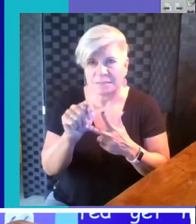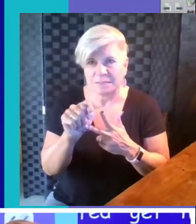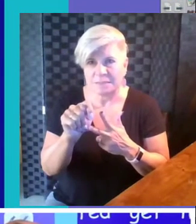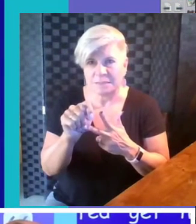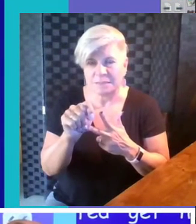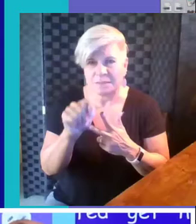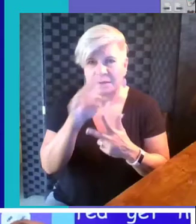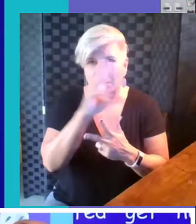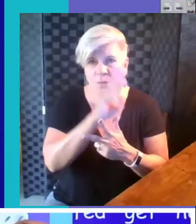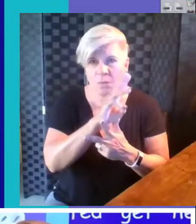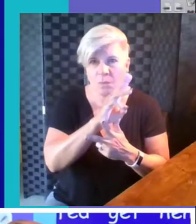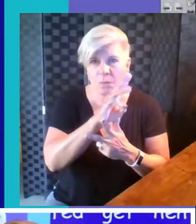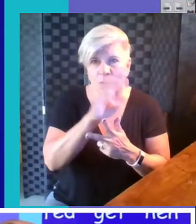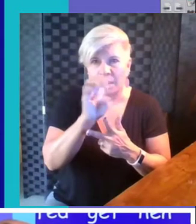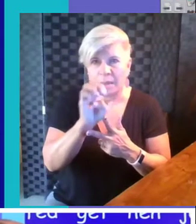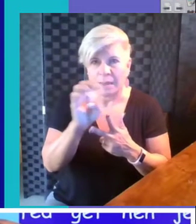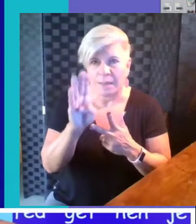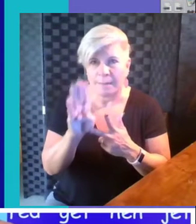v-et,